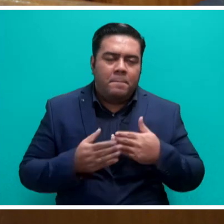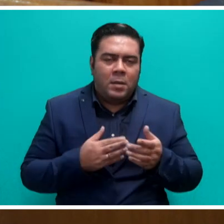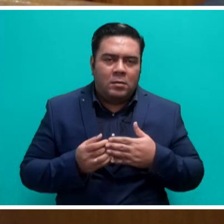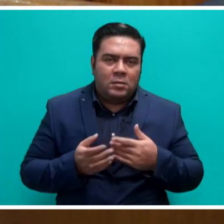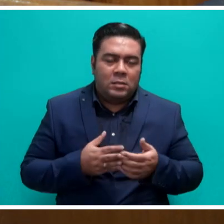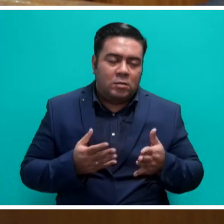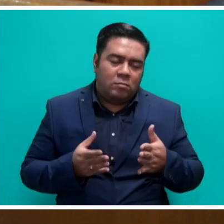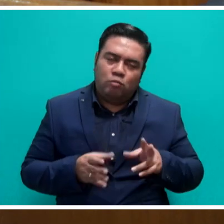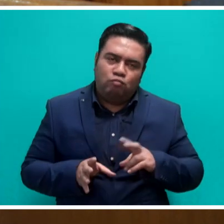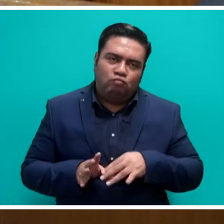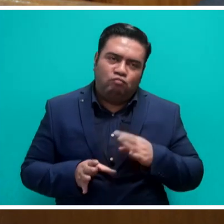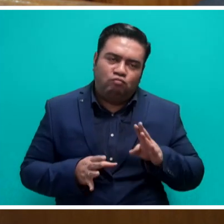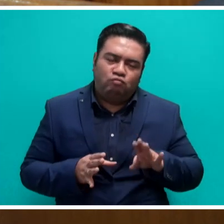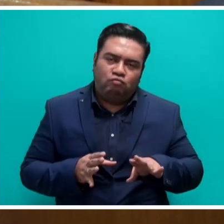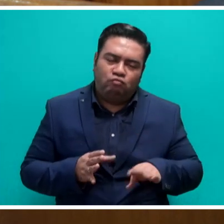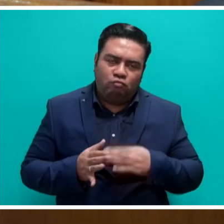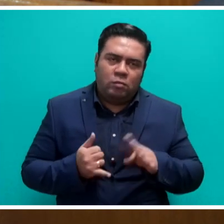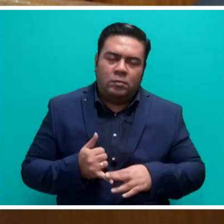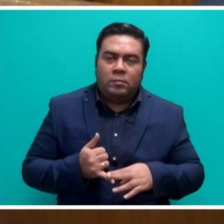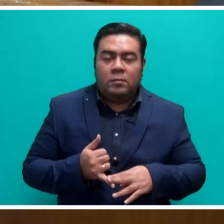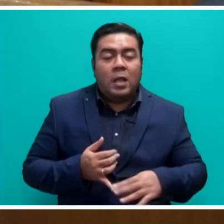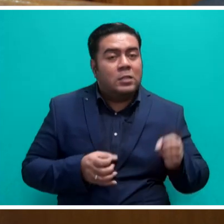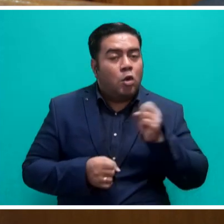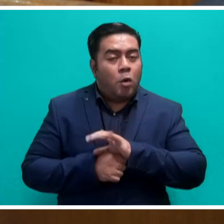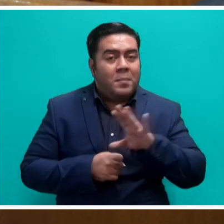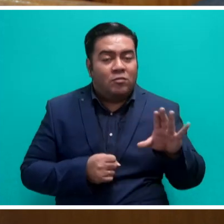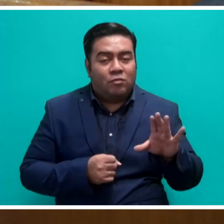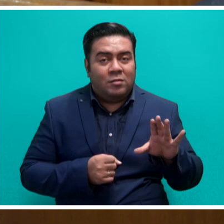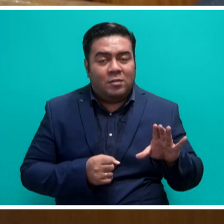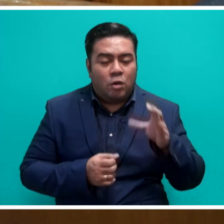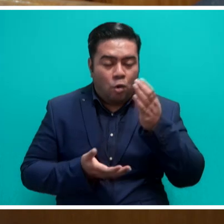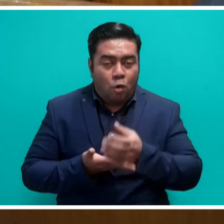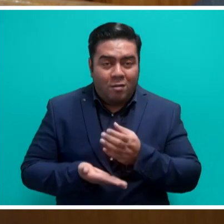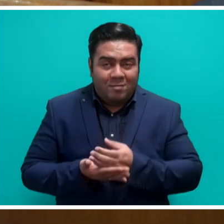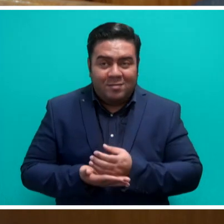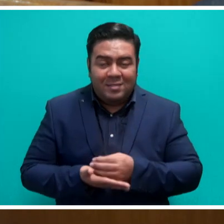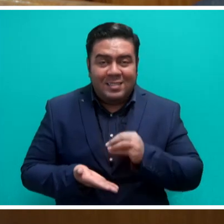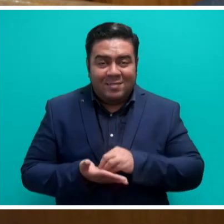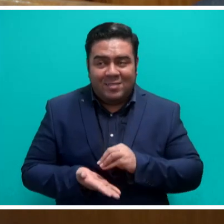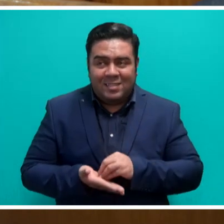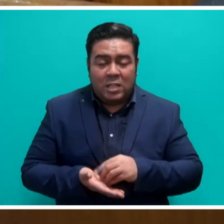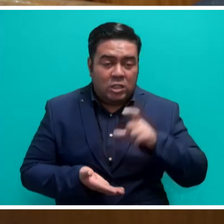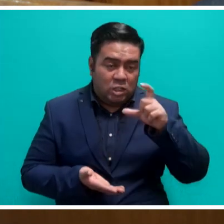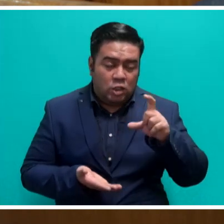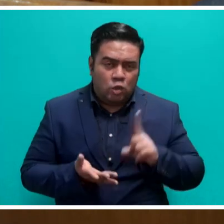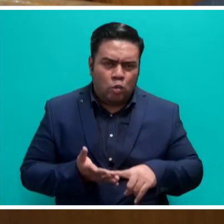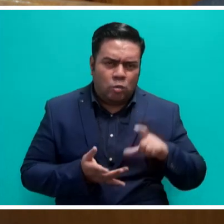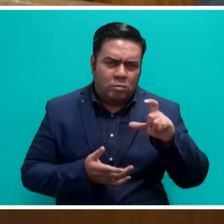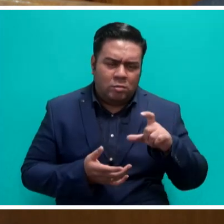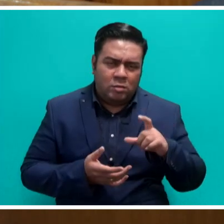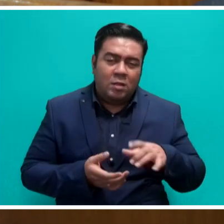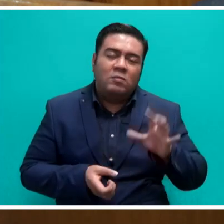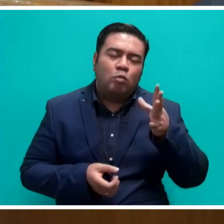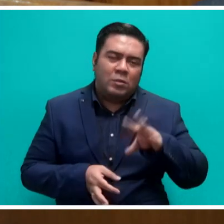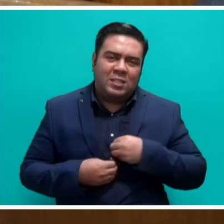Mr. Keane, as Commissioner of Correctional Services, the COC received 5